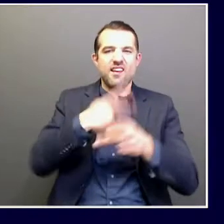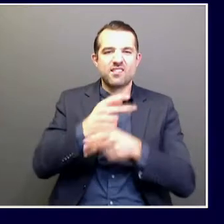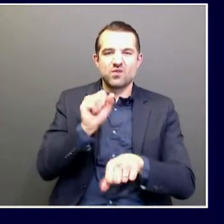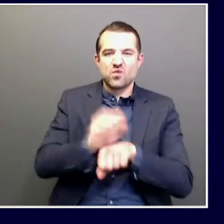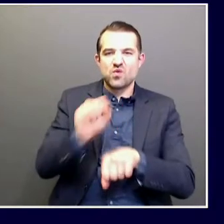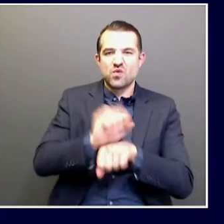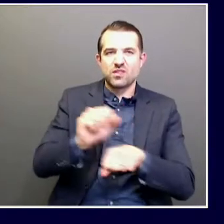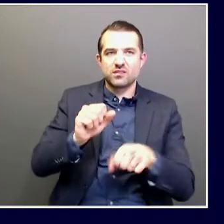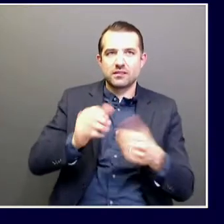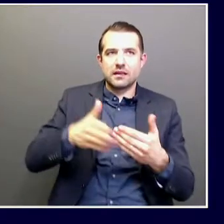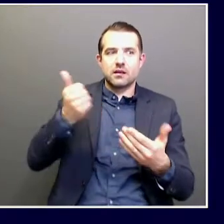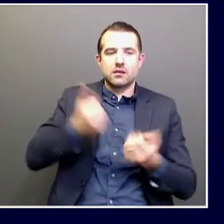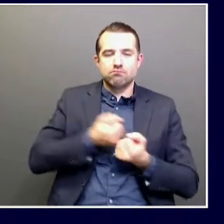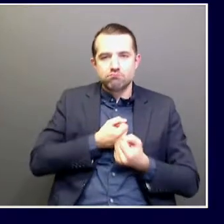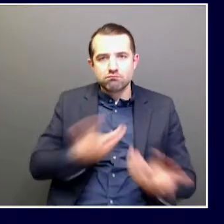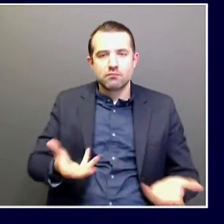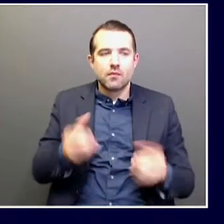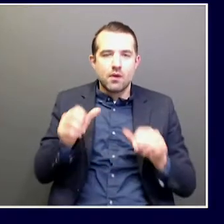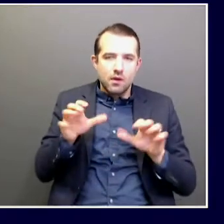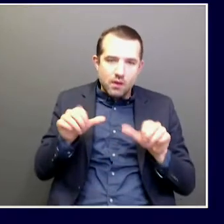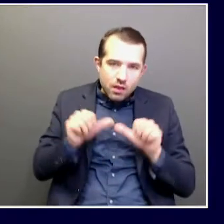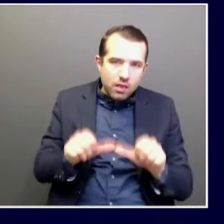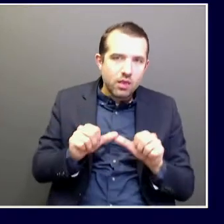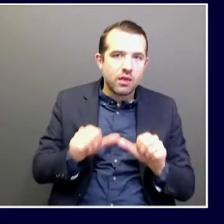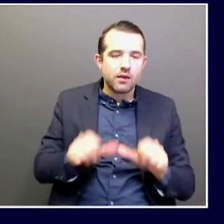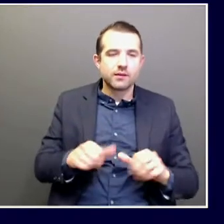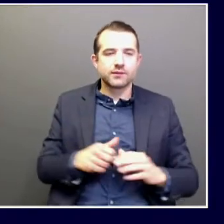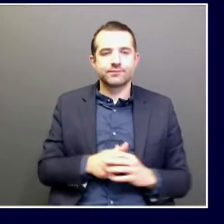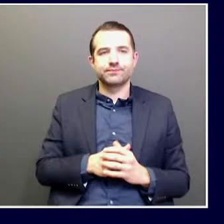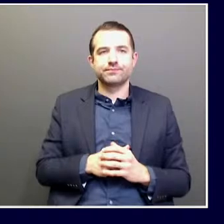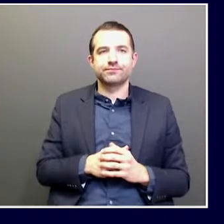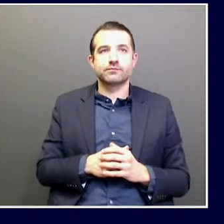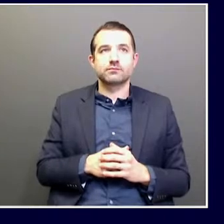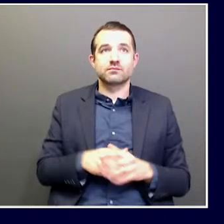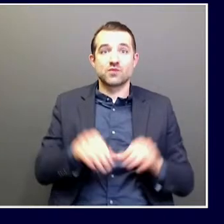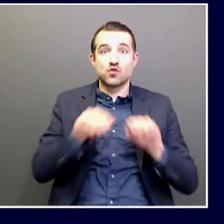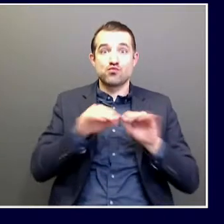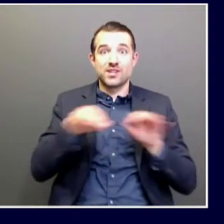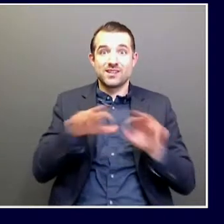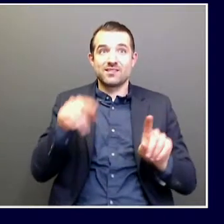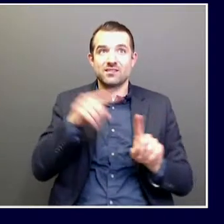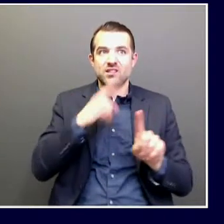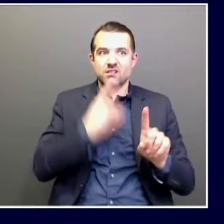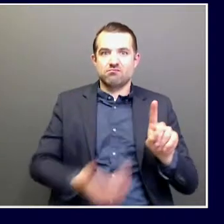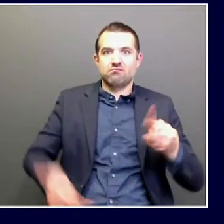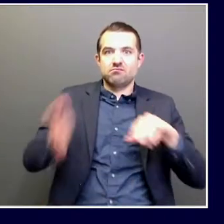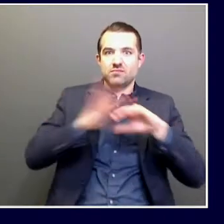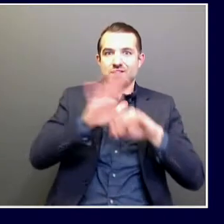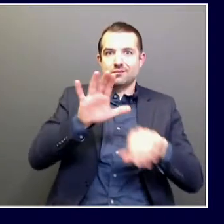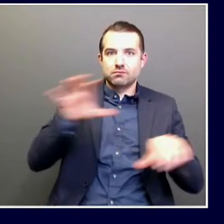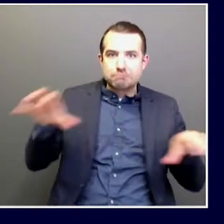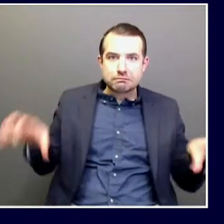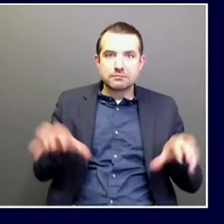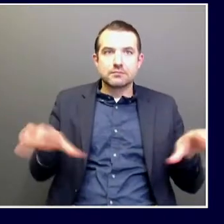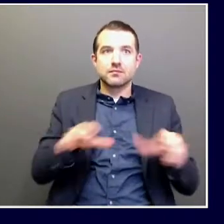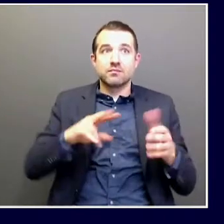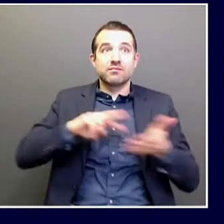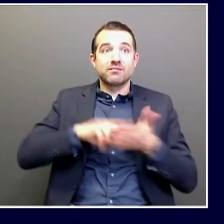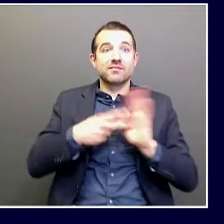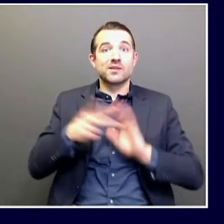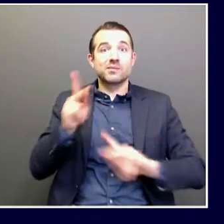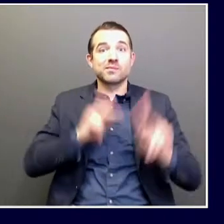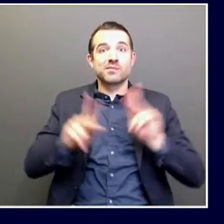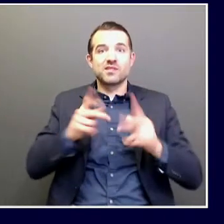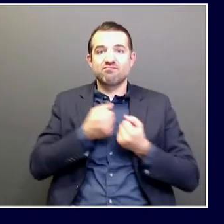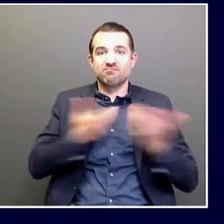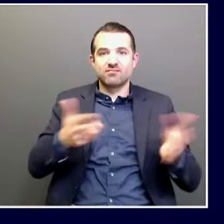during a pandemic with outbreaks and extra work. All that said, we continue to have a really strong partnership with our nursing facilities where